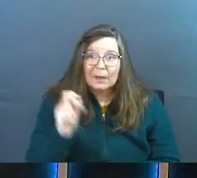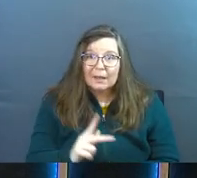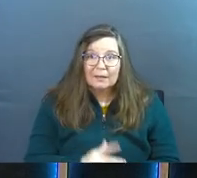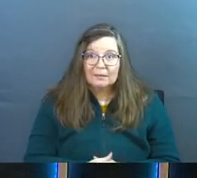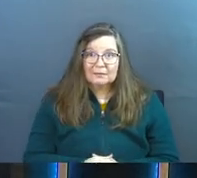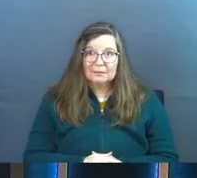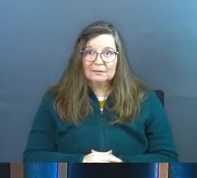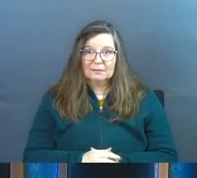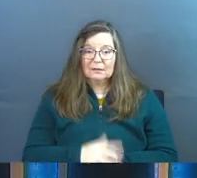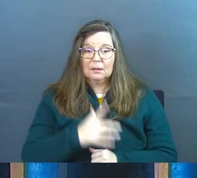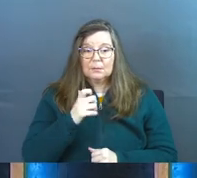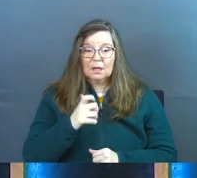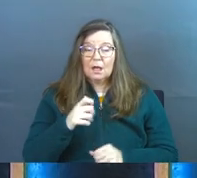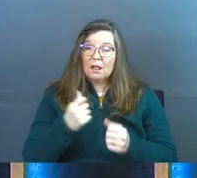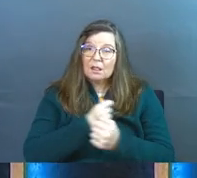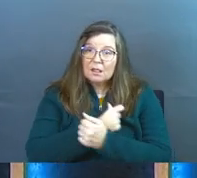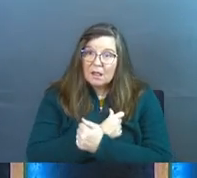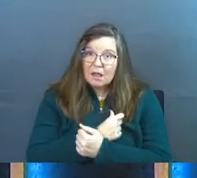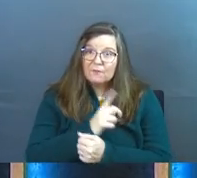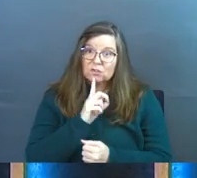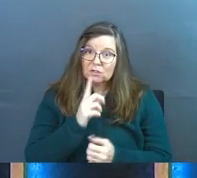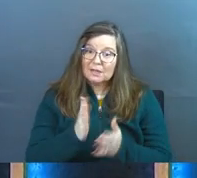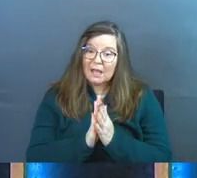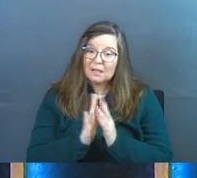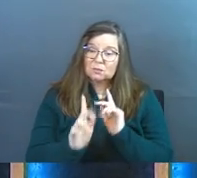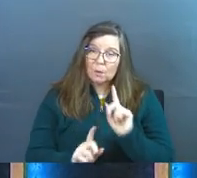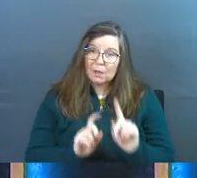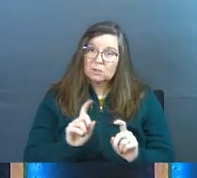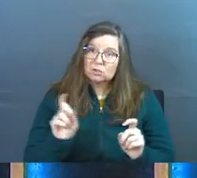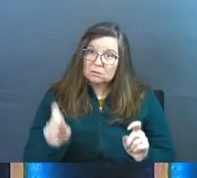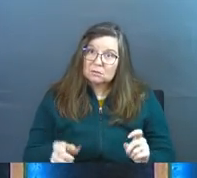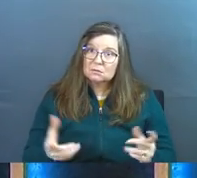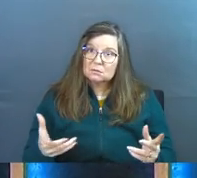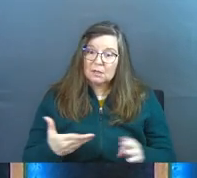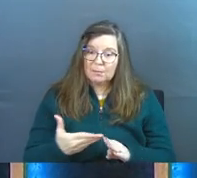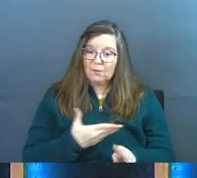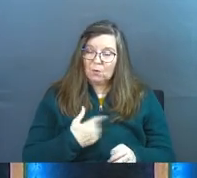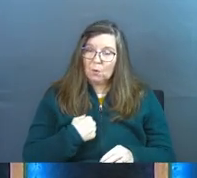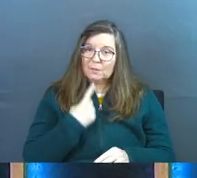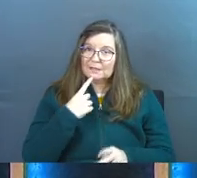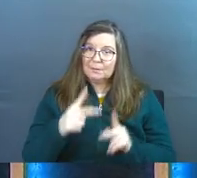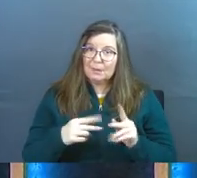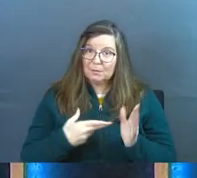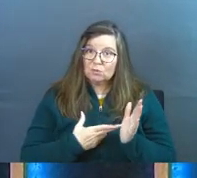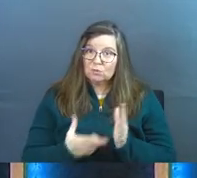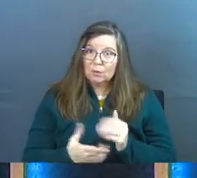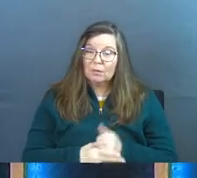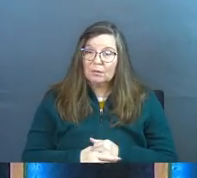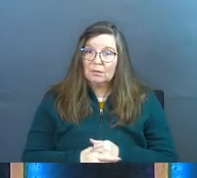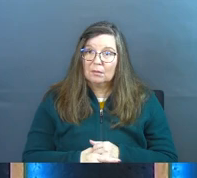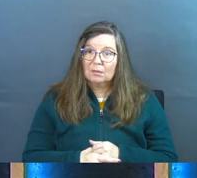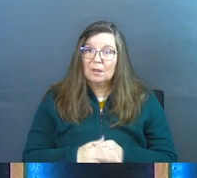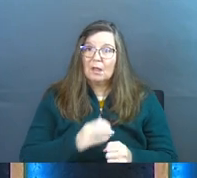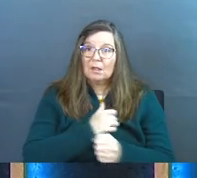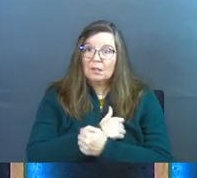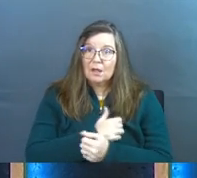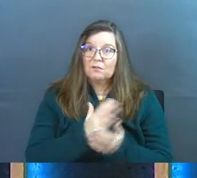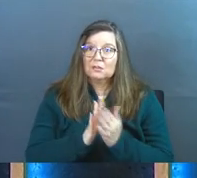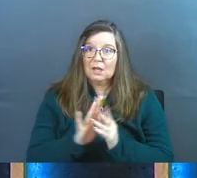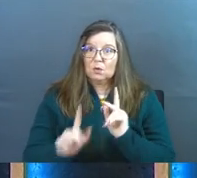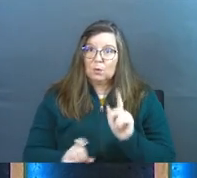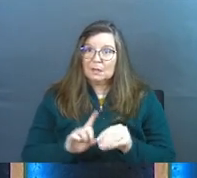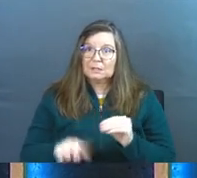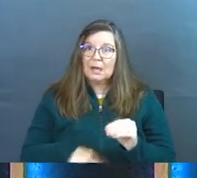okay. Because love should ask us questions before we tell people the truth. Love should ask